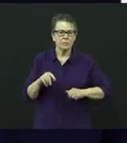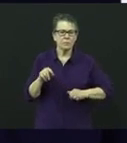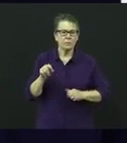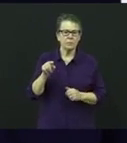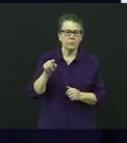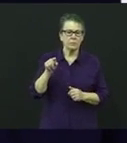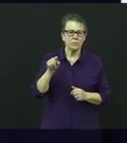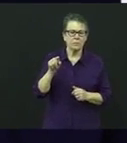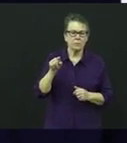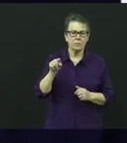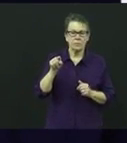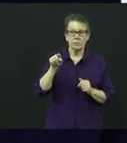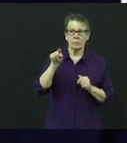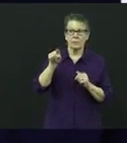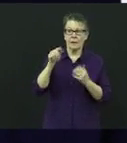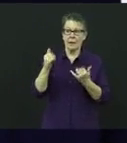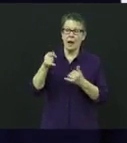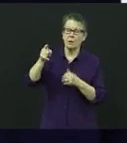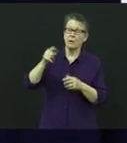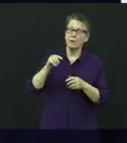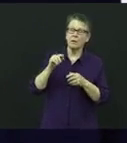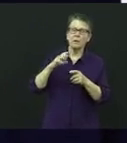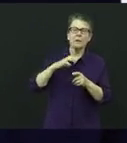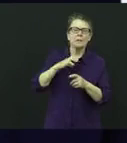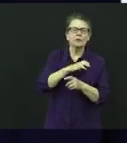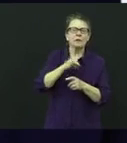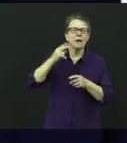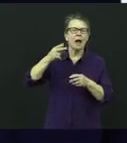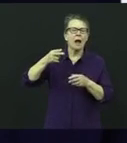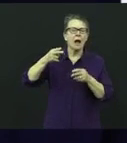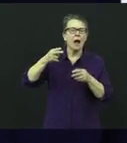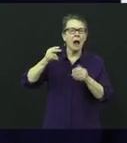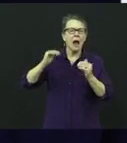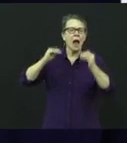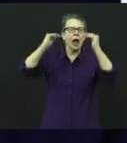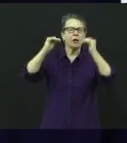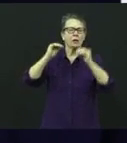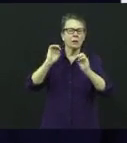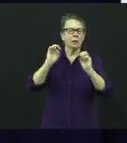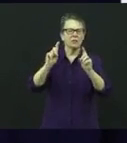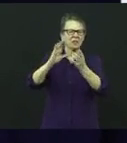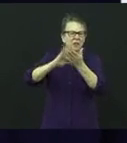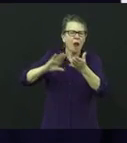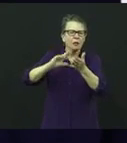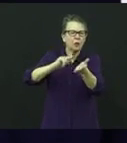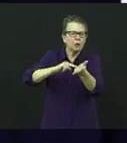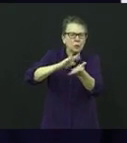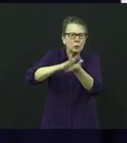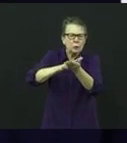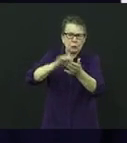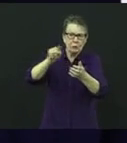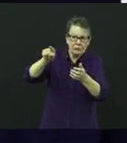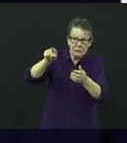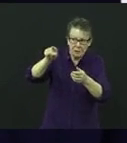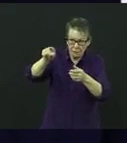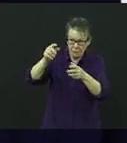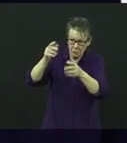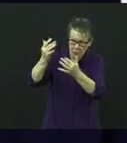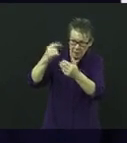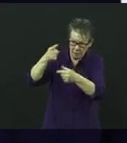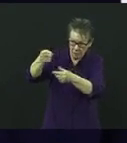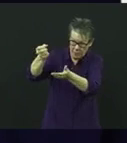will fulfill their clinical requirements for graduation. So the staffing, yet to be determined, but we